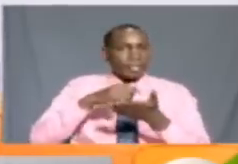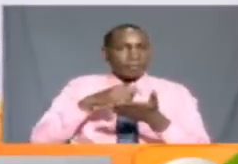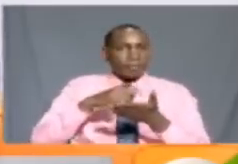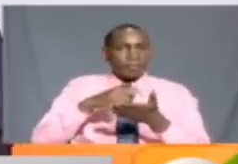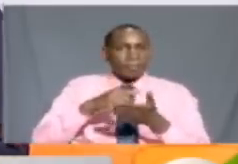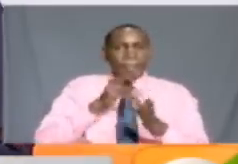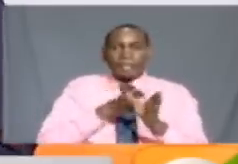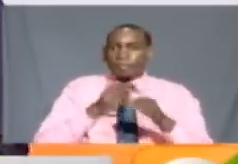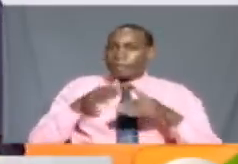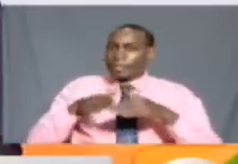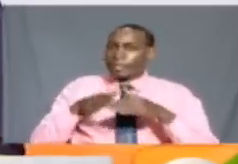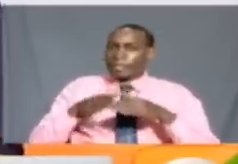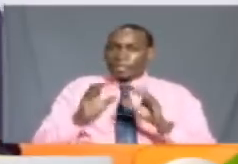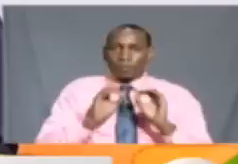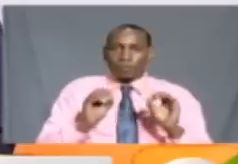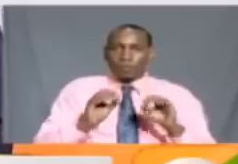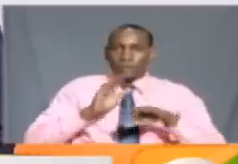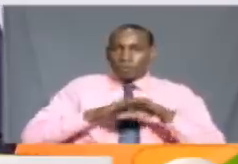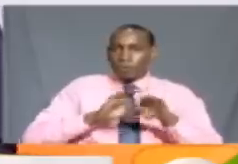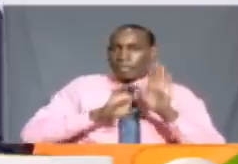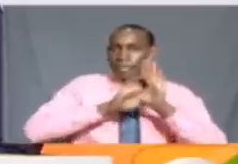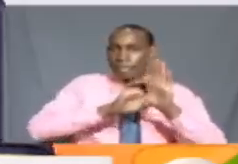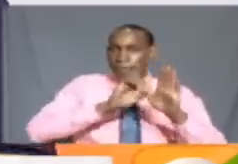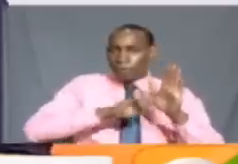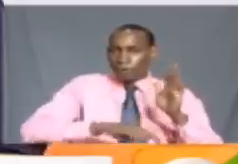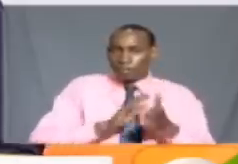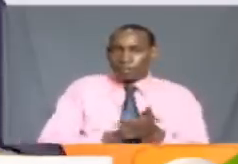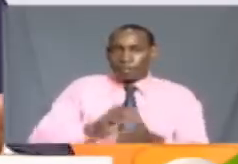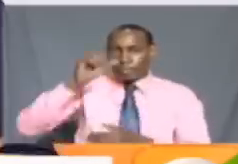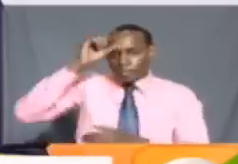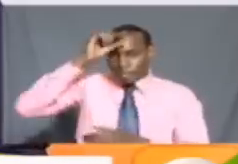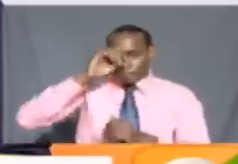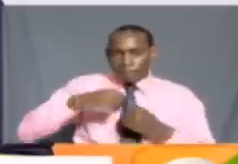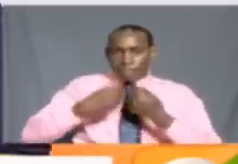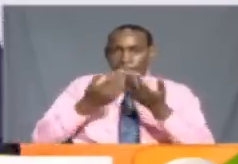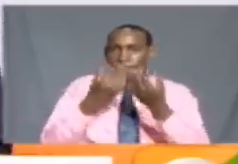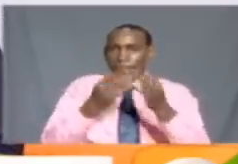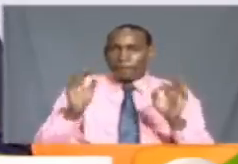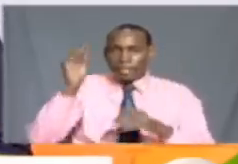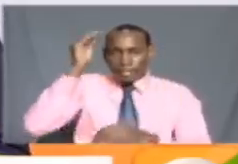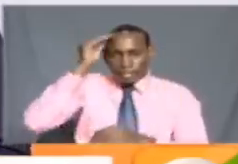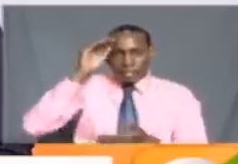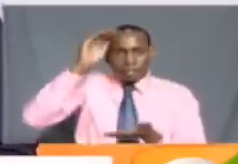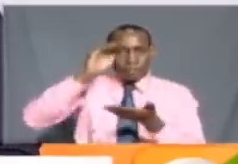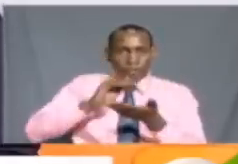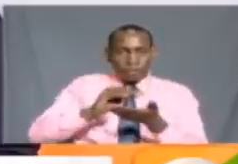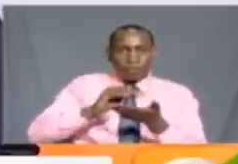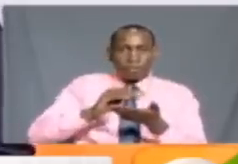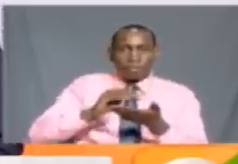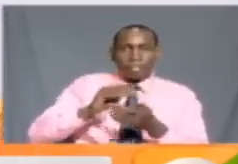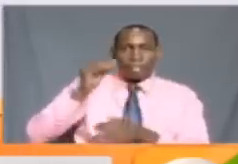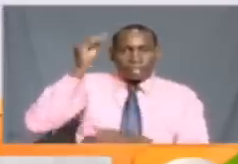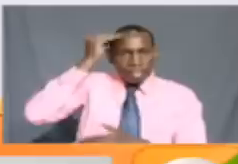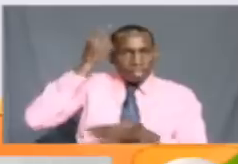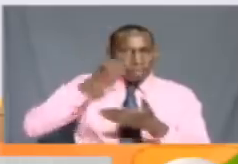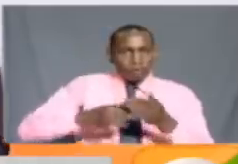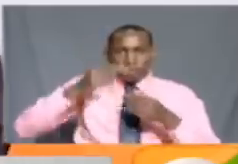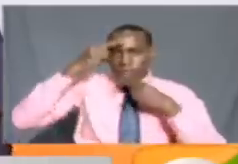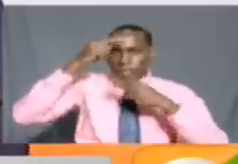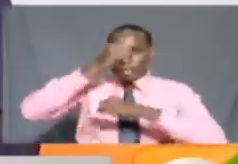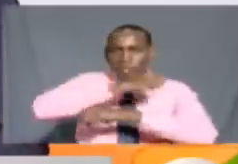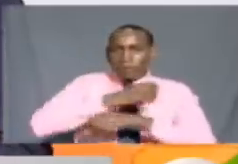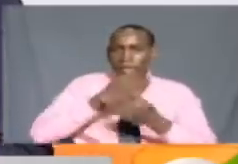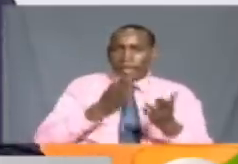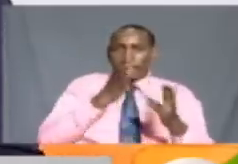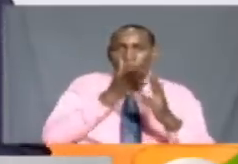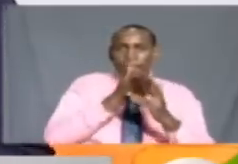sex? So a good example is government gave free education and subsidized education for high school, so that anyone between the